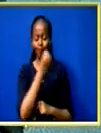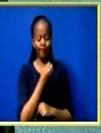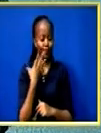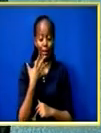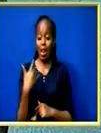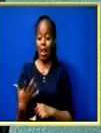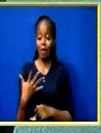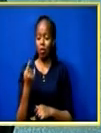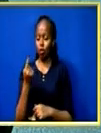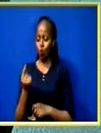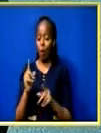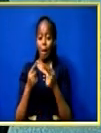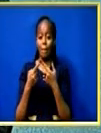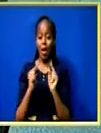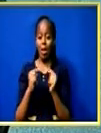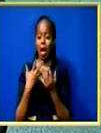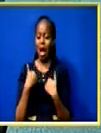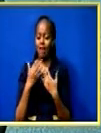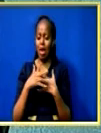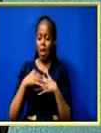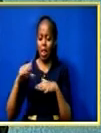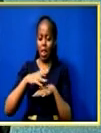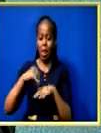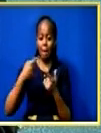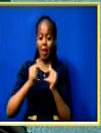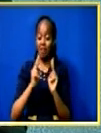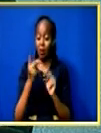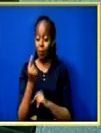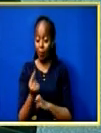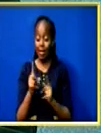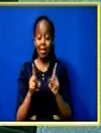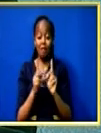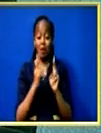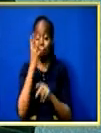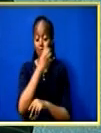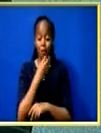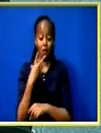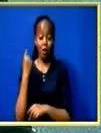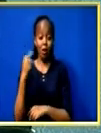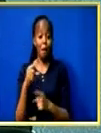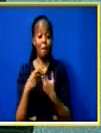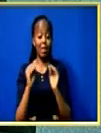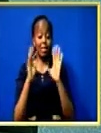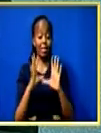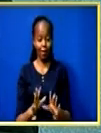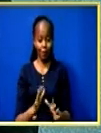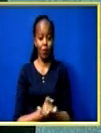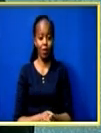It's really tiny and it's hairy. It's hairy. But it's very tiny and it's a very beautiful green. But